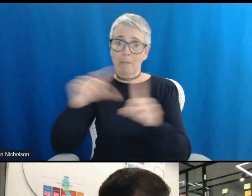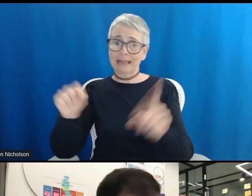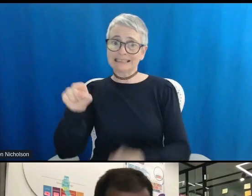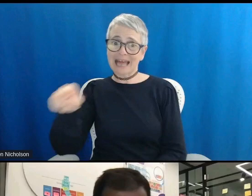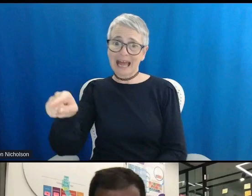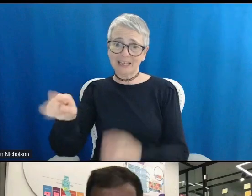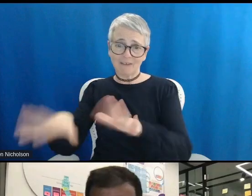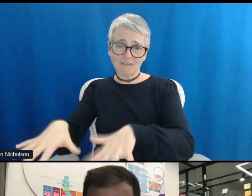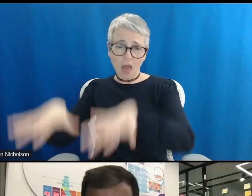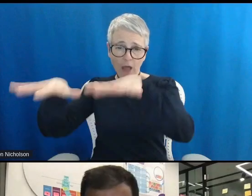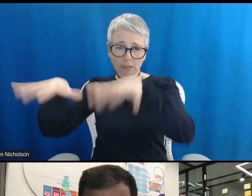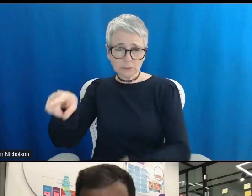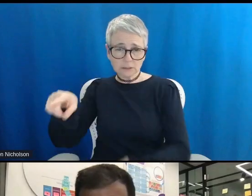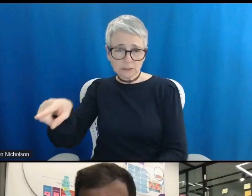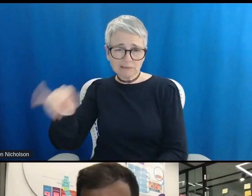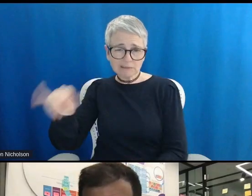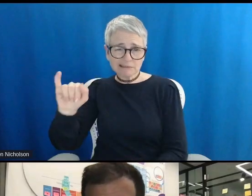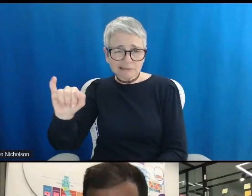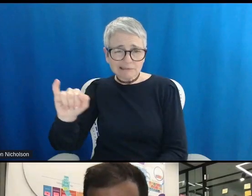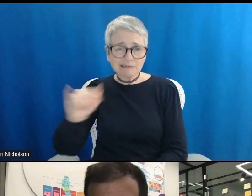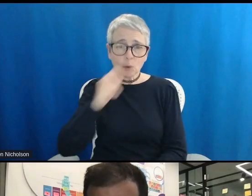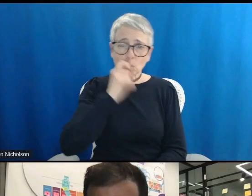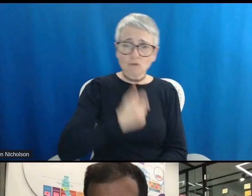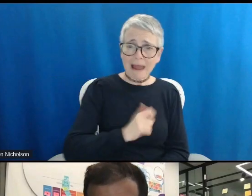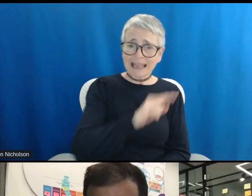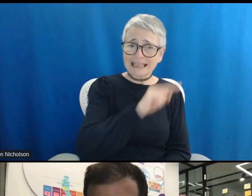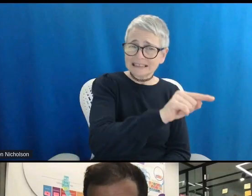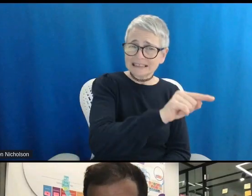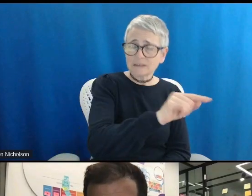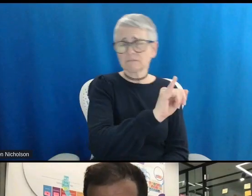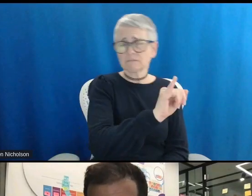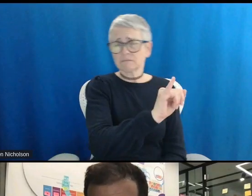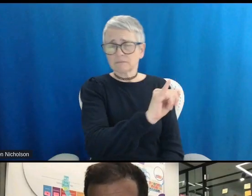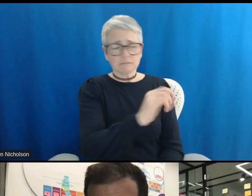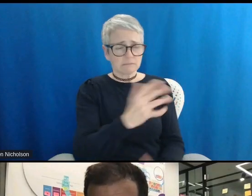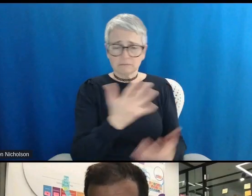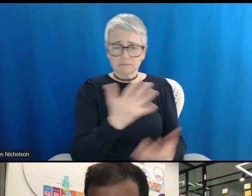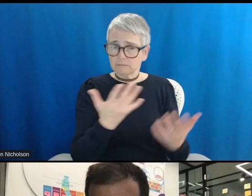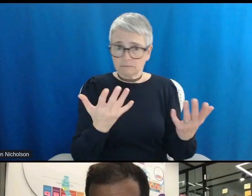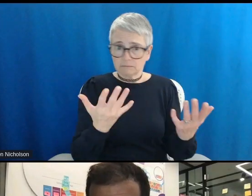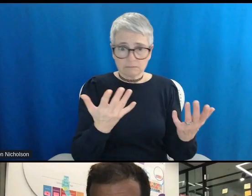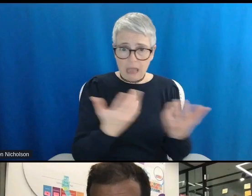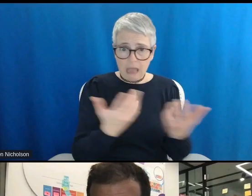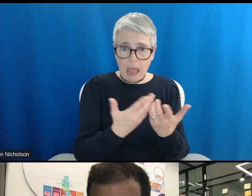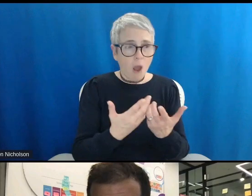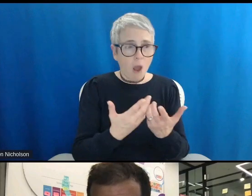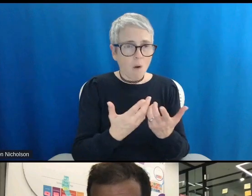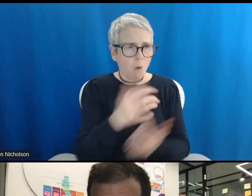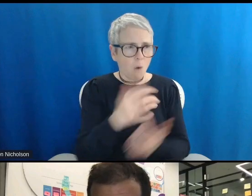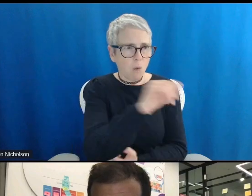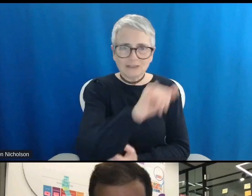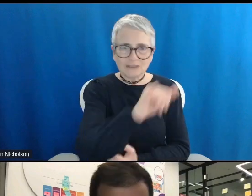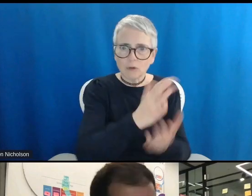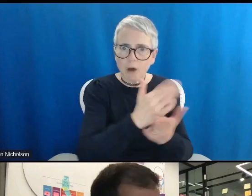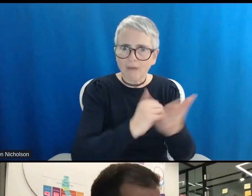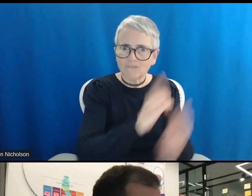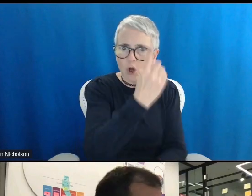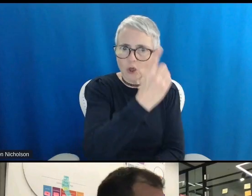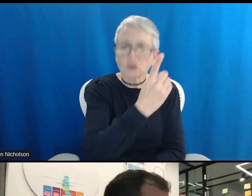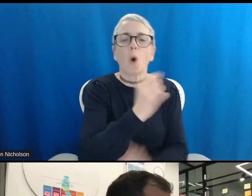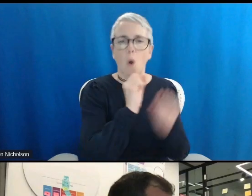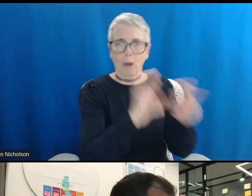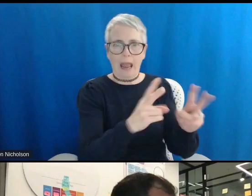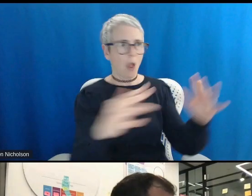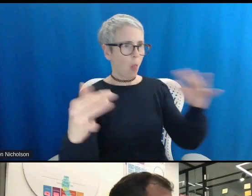happening there, for example, you know, you look at Ukraine at the moment, that's incredibly difficult spaces. And so what are you going to do first? The war ends in Ukraine. What are you going to